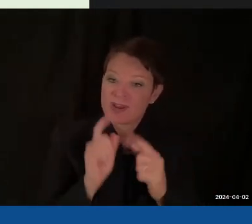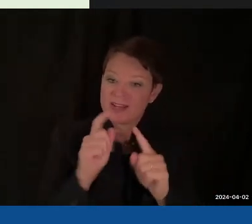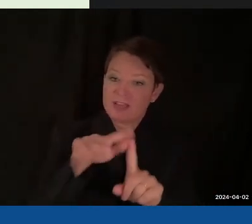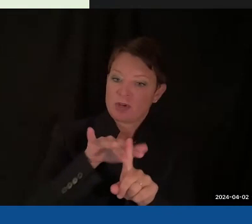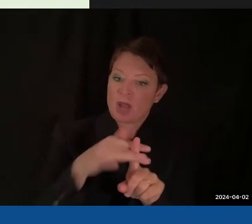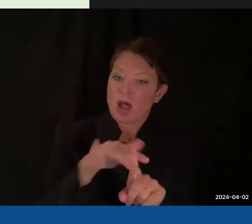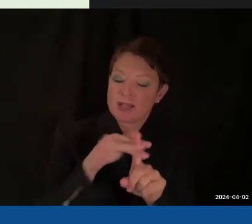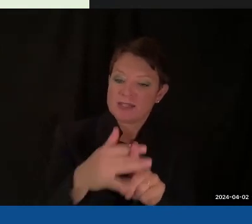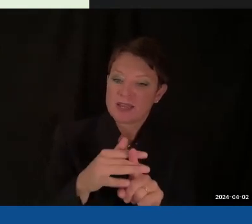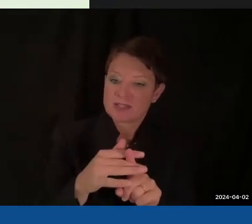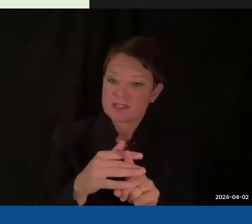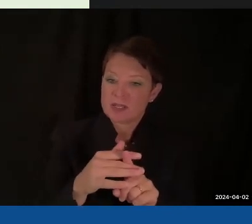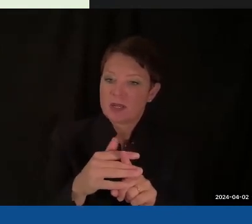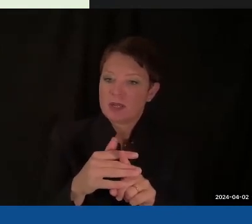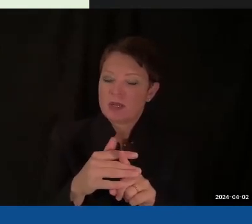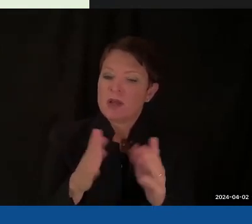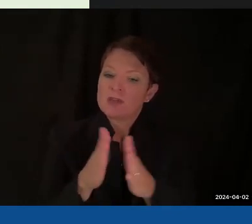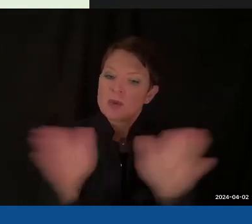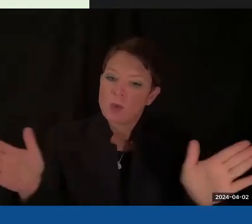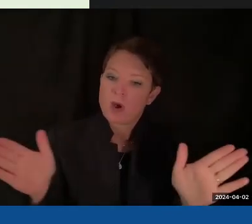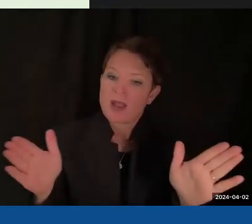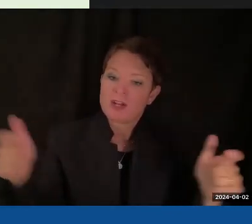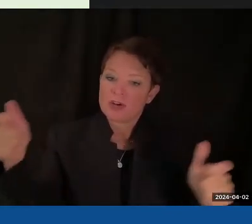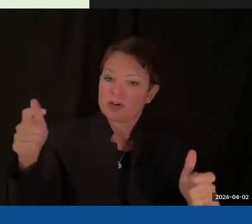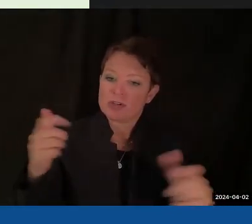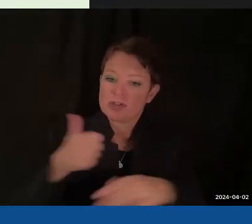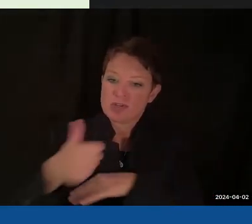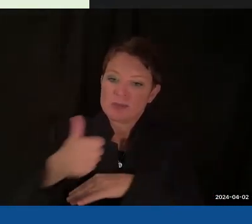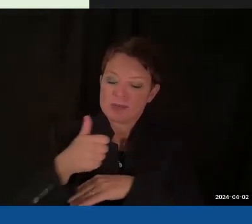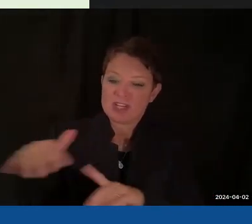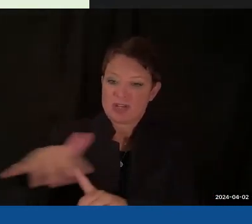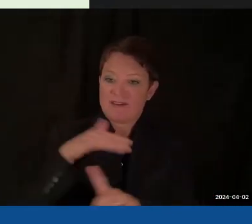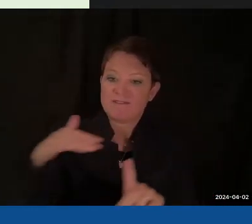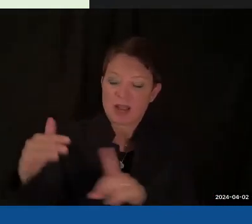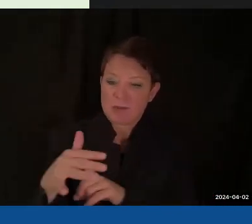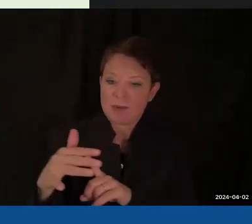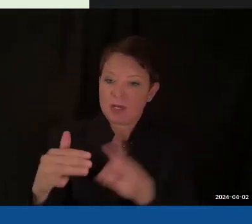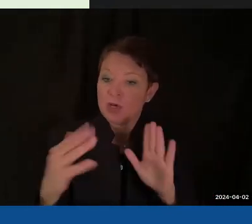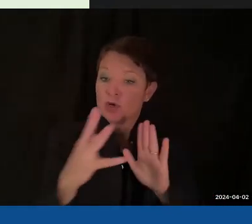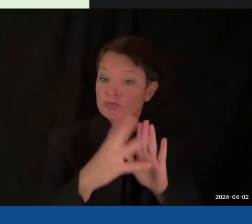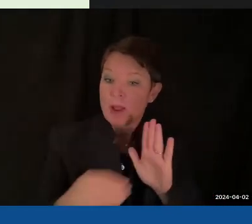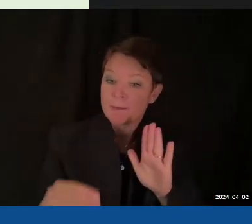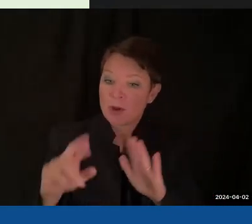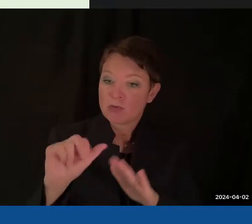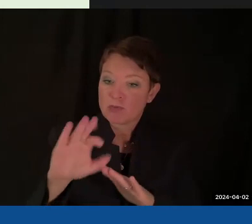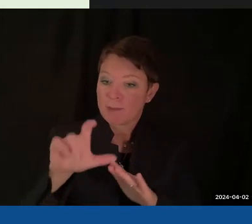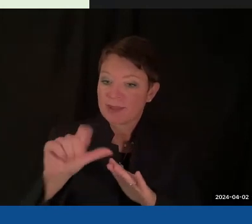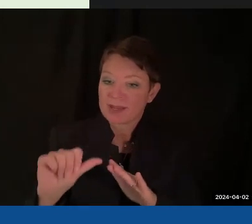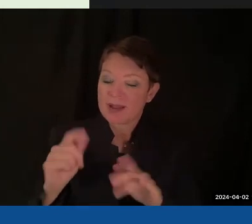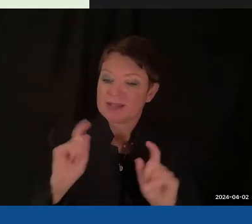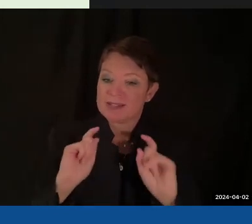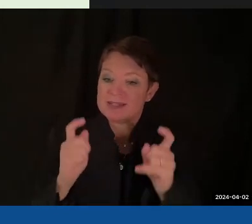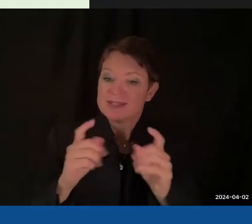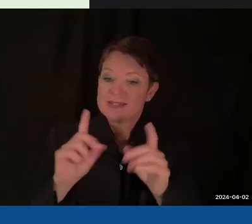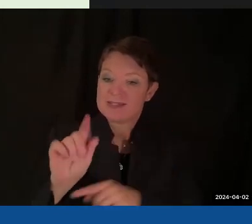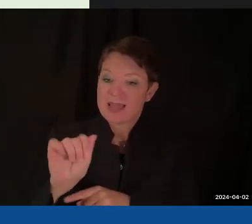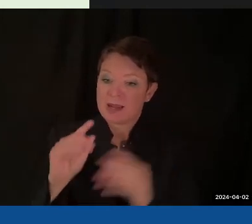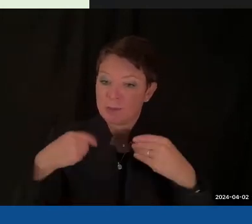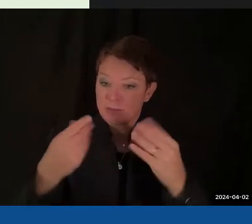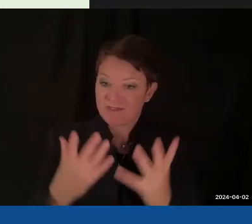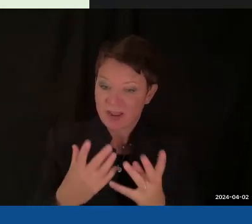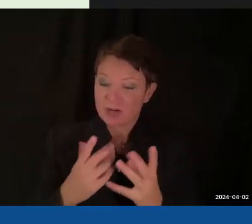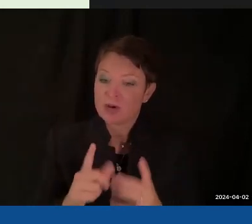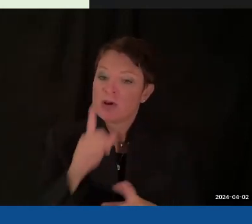of, the wider transportation environment. So Replica is a data provider where you can